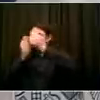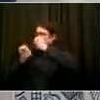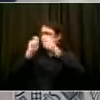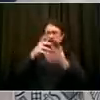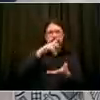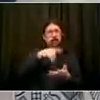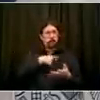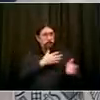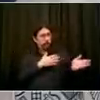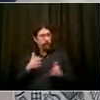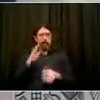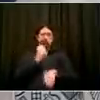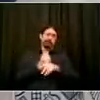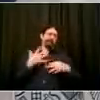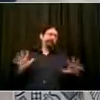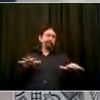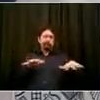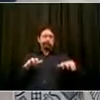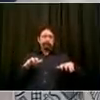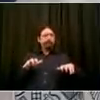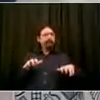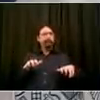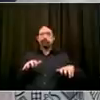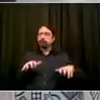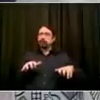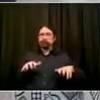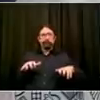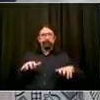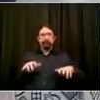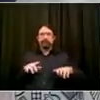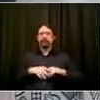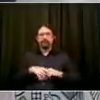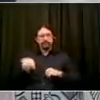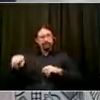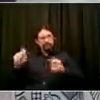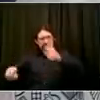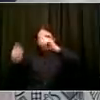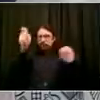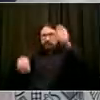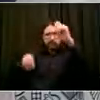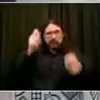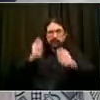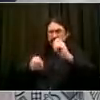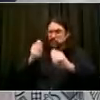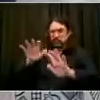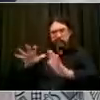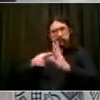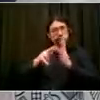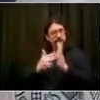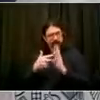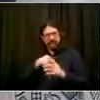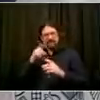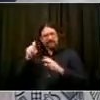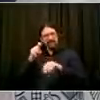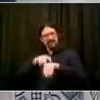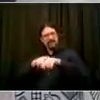approach, we need a little bit of time to reset the equation. So either way you slice it, when we give people the update in the next few